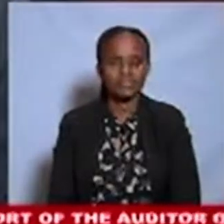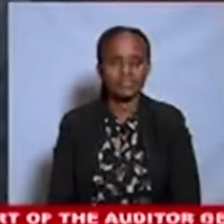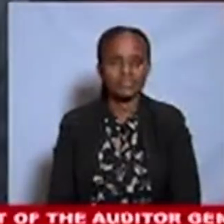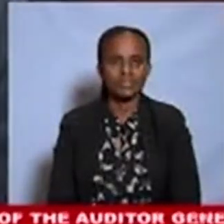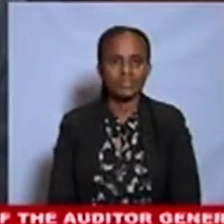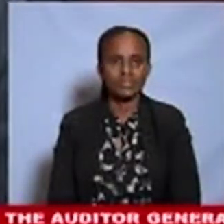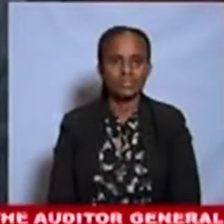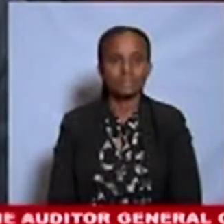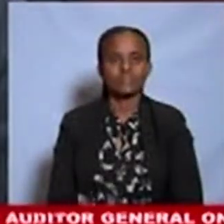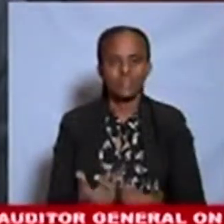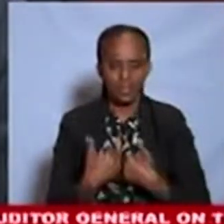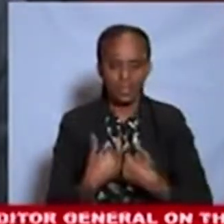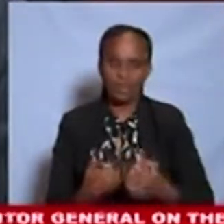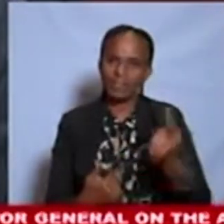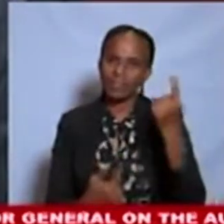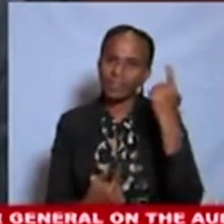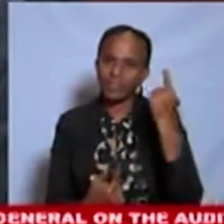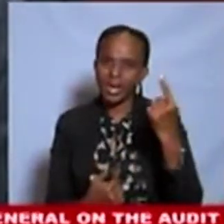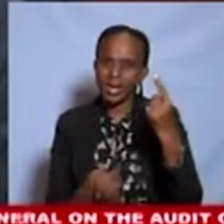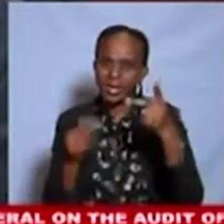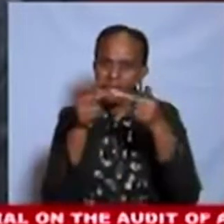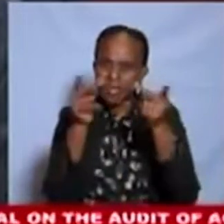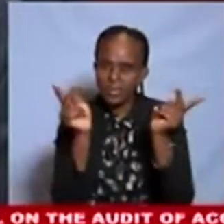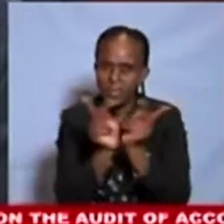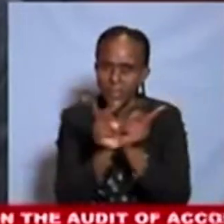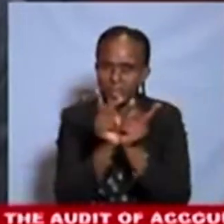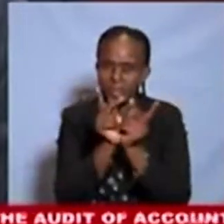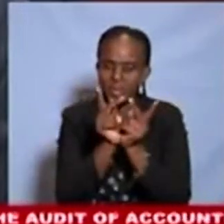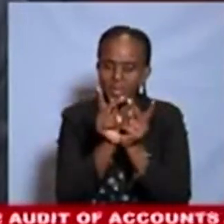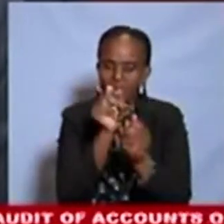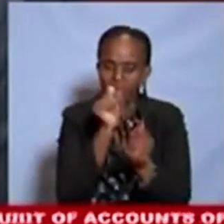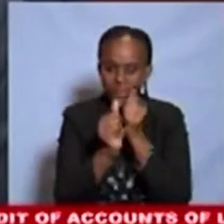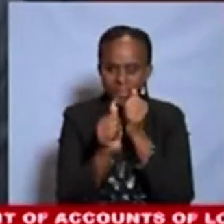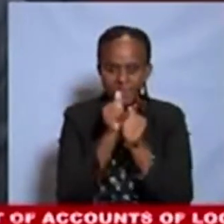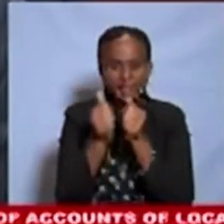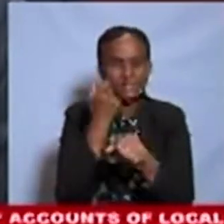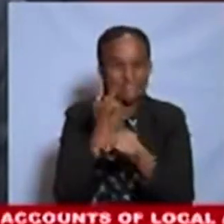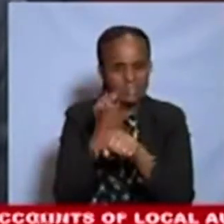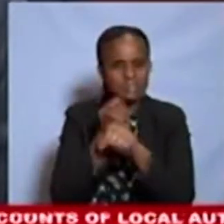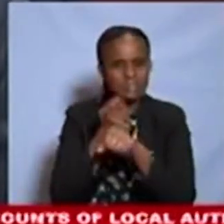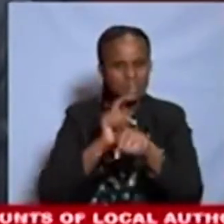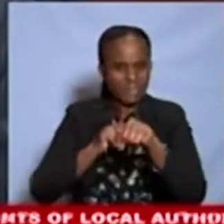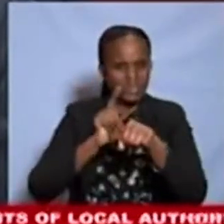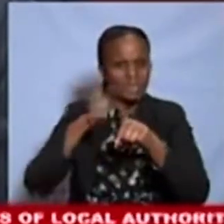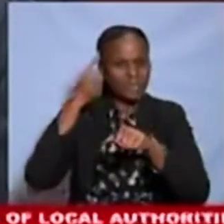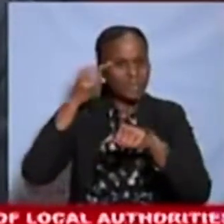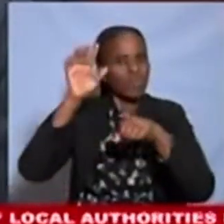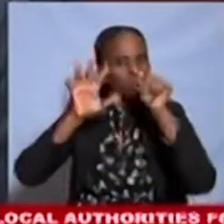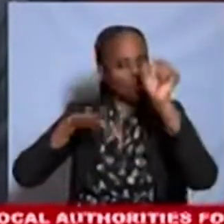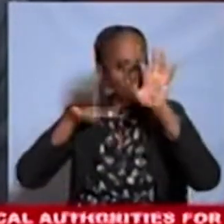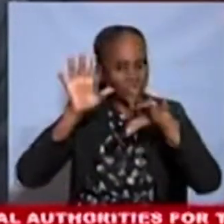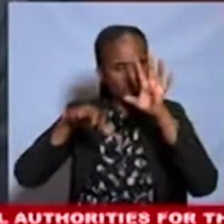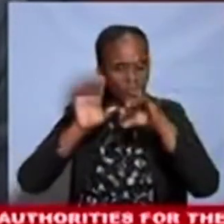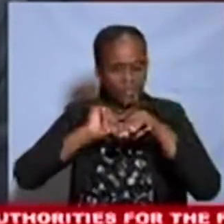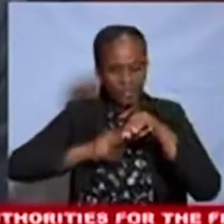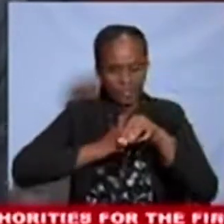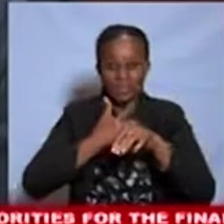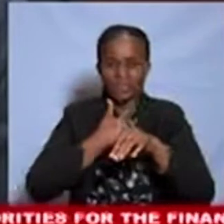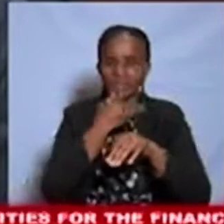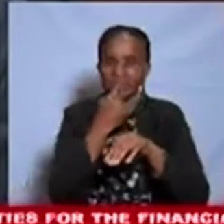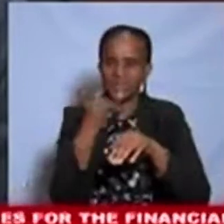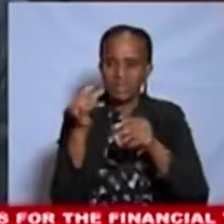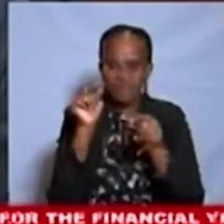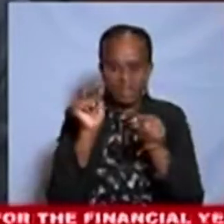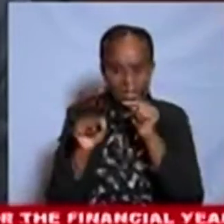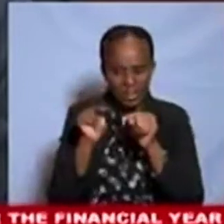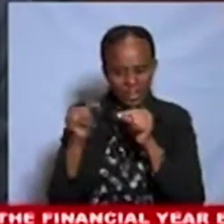There is one point which is very notorious in the rain season. We had issues